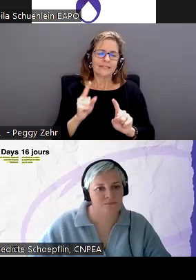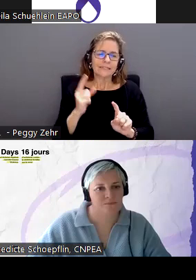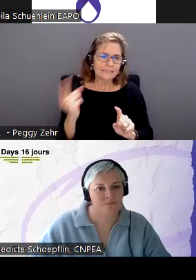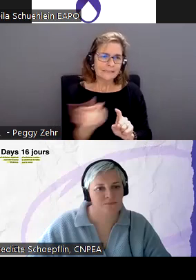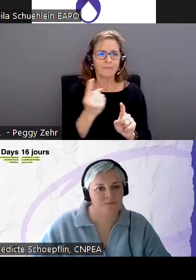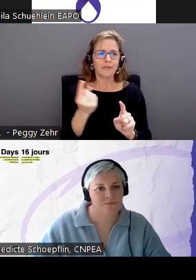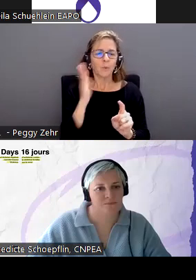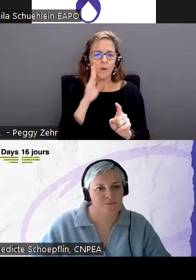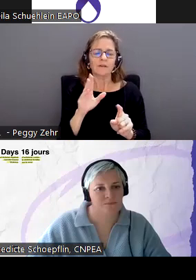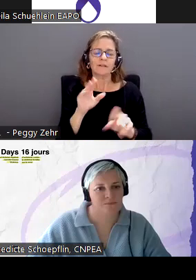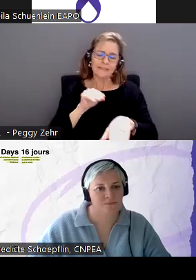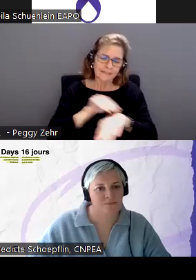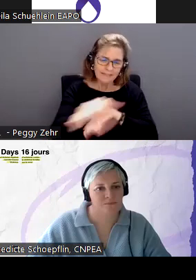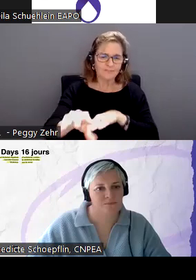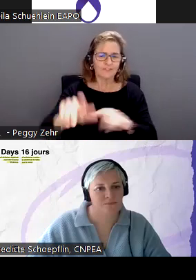that's what we're working on.